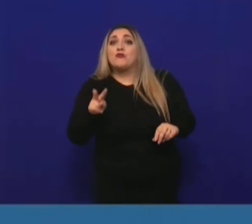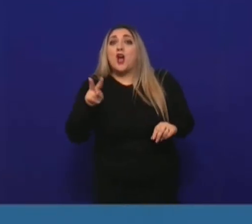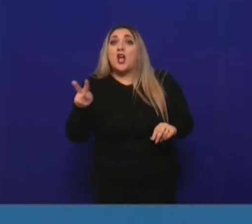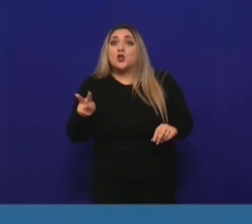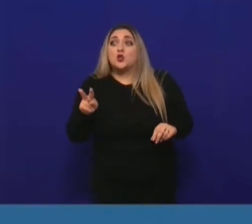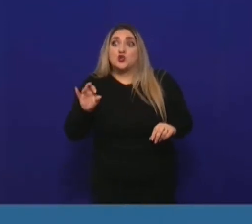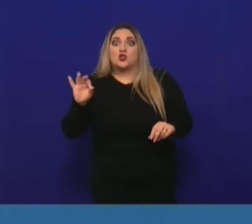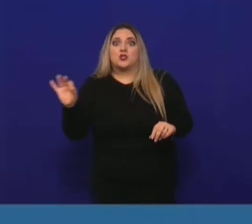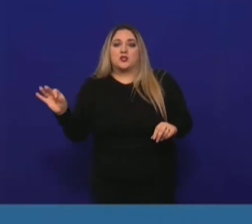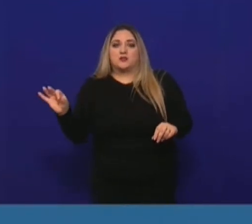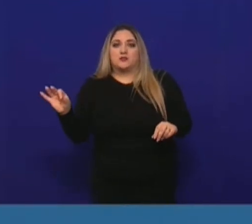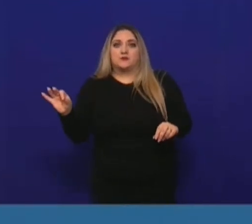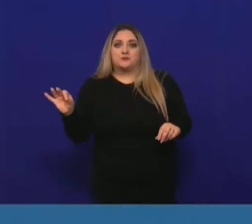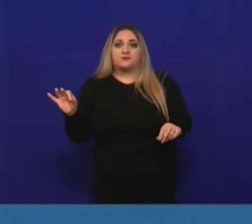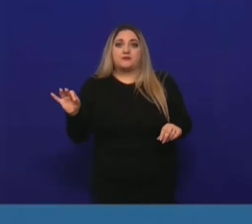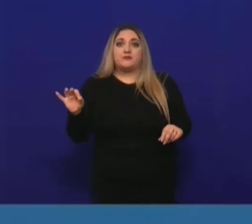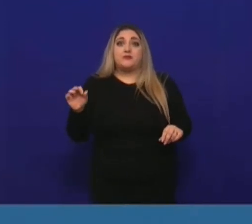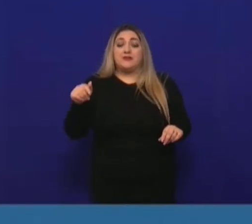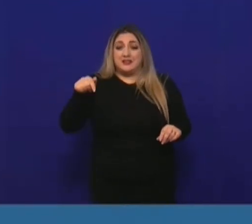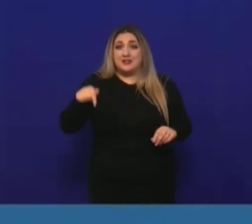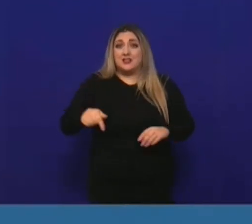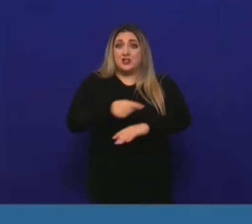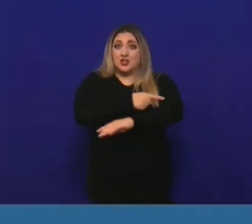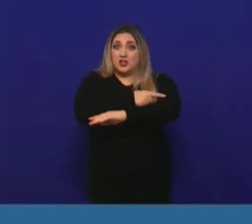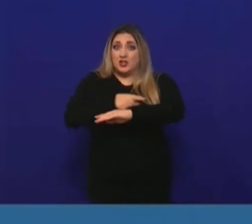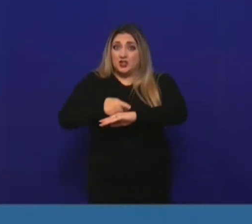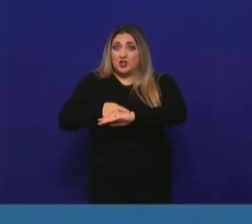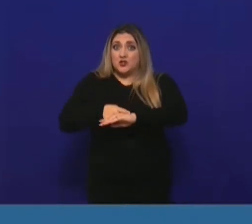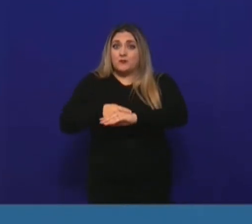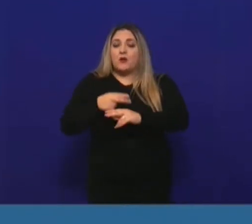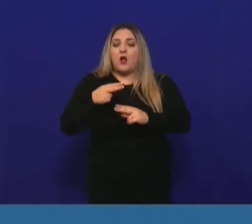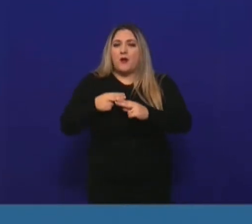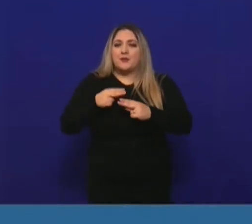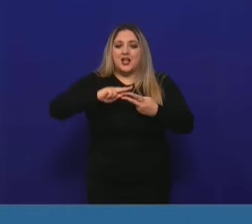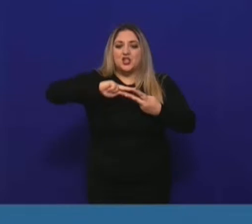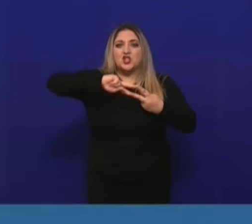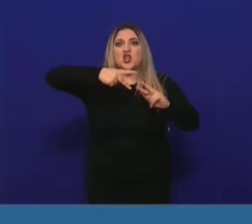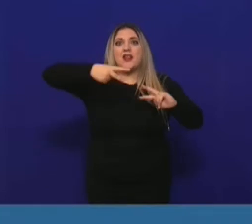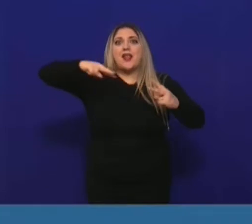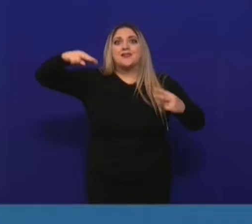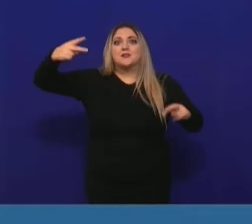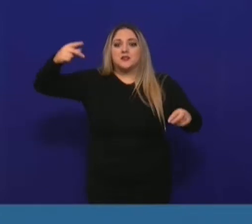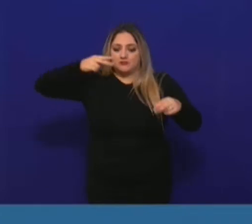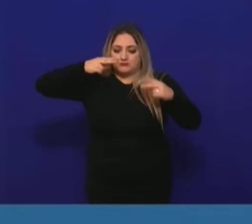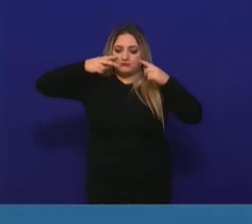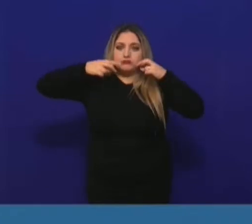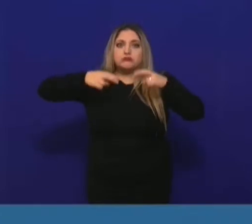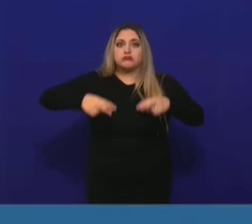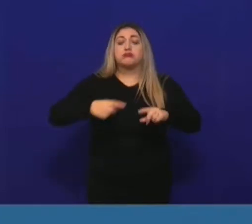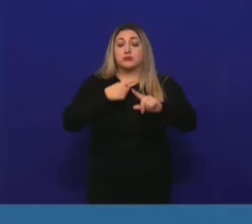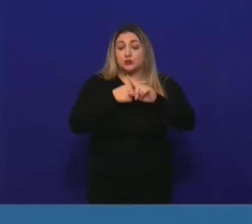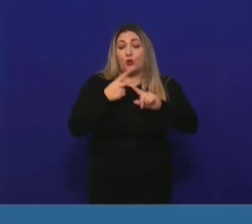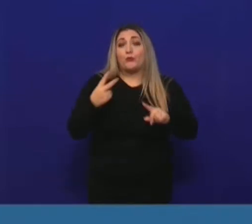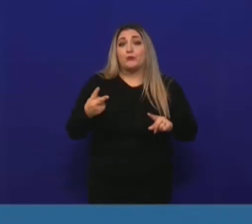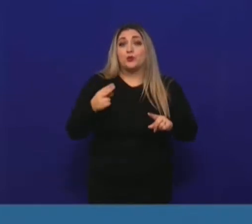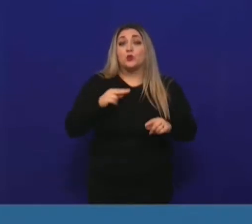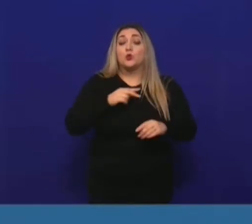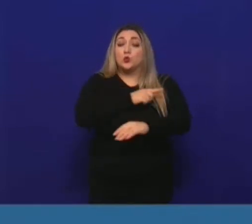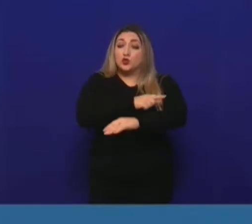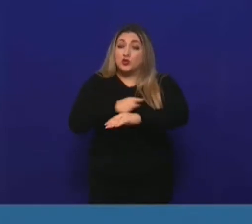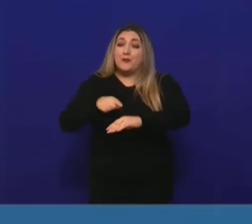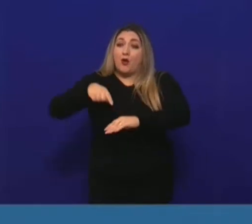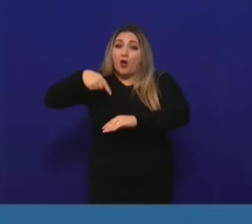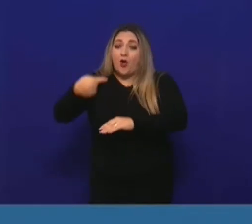Infatti din il-ġimgħa irduppjajna l-ammont ta' genetic sequencing li għandna għal Malta u ħanerġgħu l-ġimgħa diħla nerġgħu nżidu